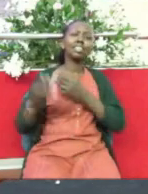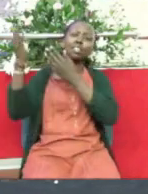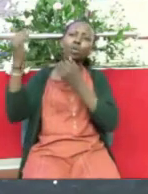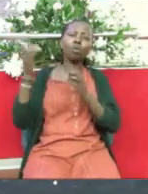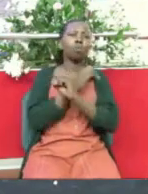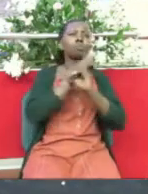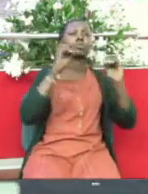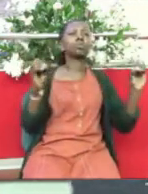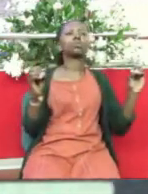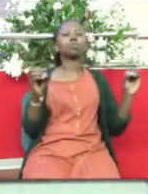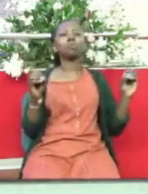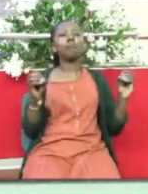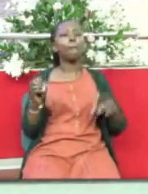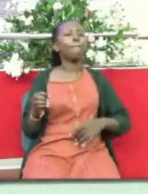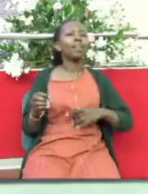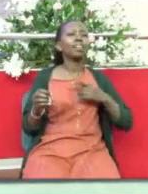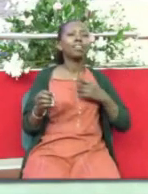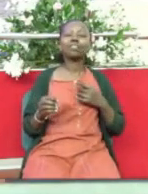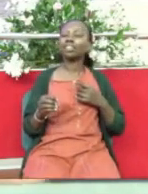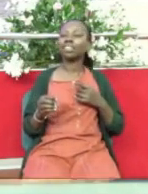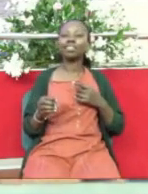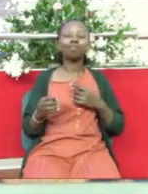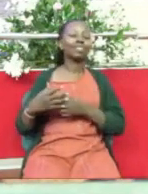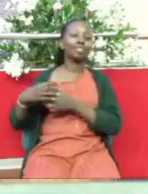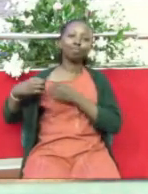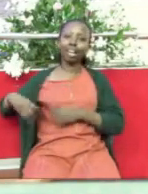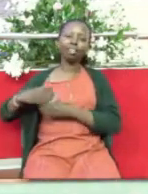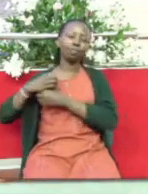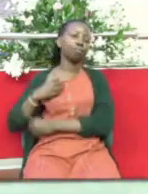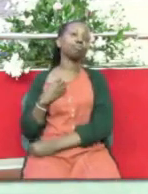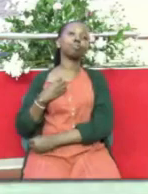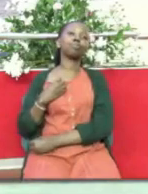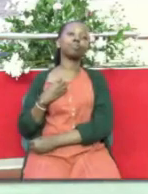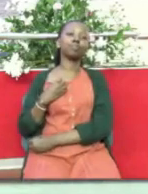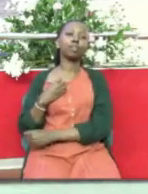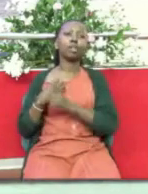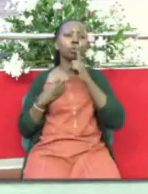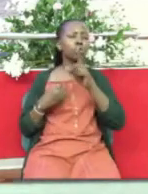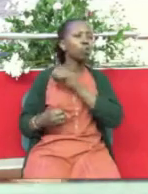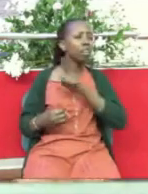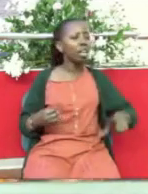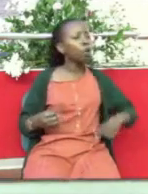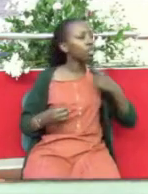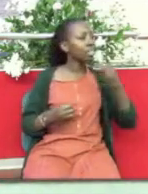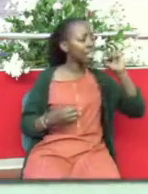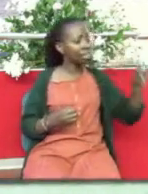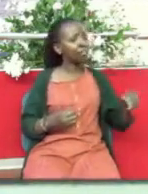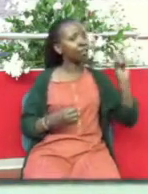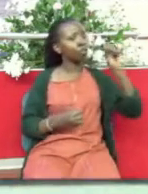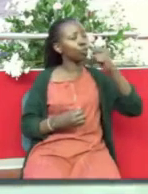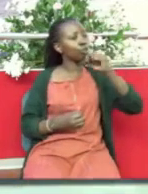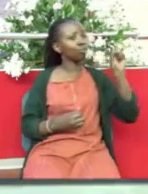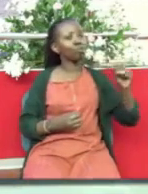kwamba wangekata tamaa. Feeling like throwing in the towel. Wakihisi kwamba wangeacha kazi hiyo. And so the Lord looks at them and steps into the scene.